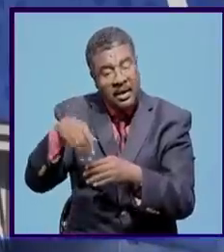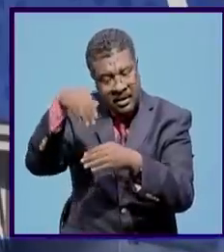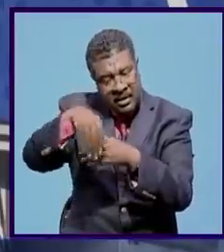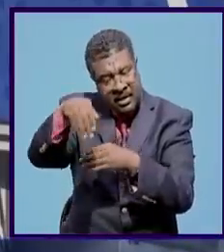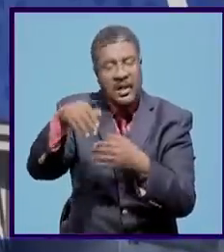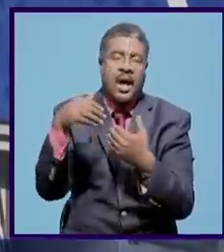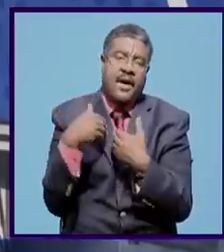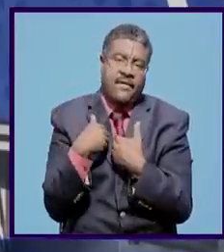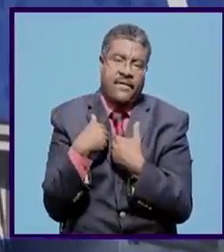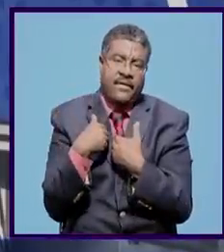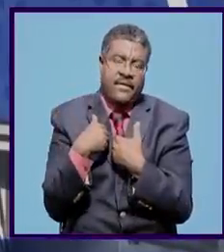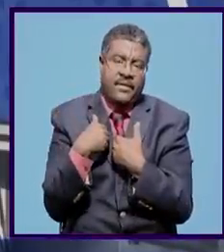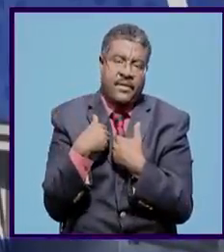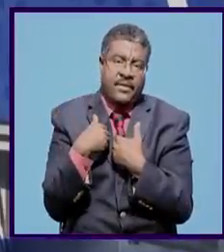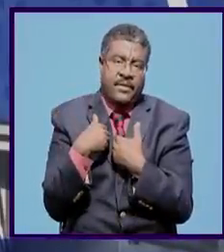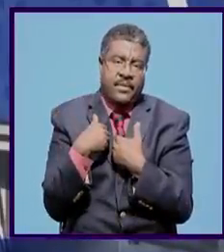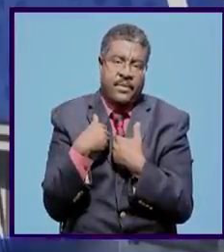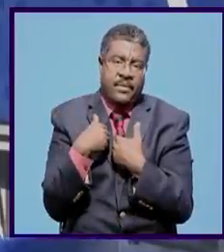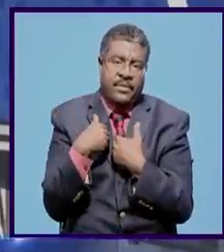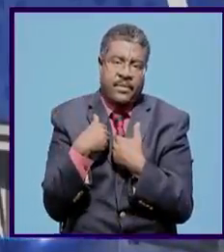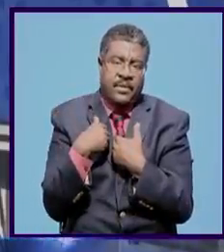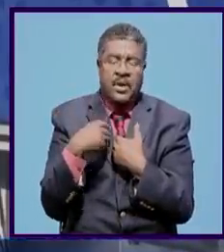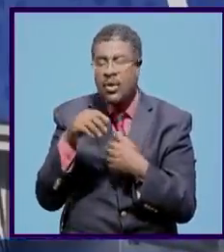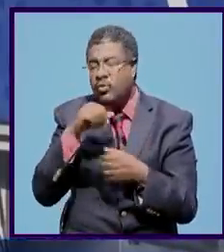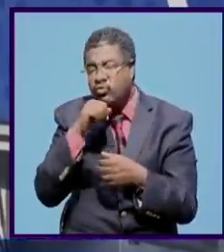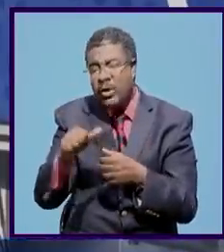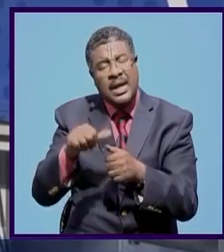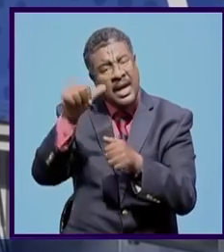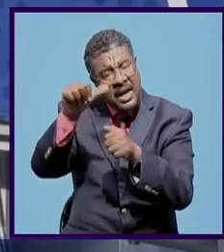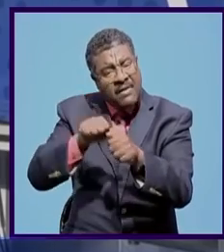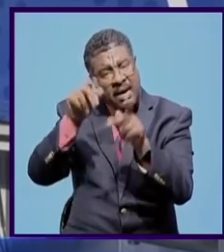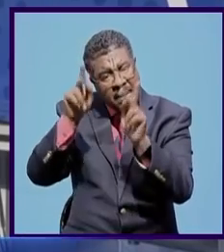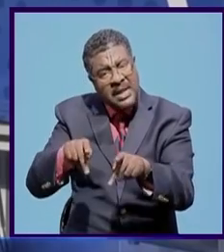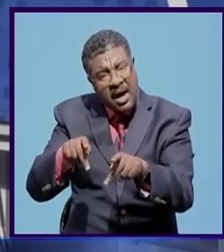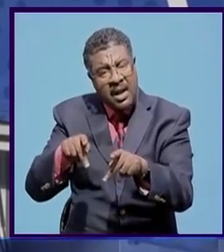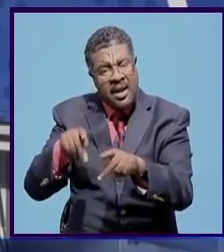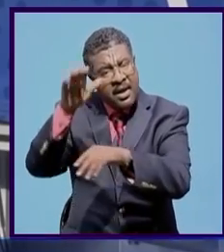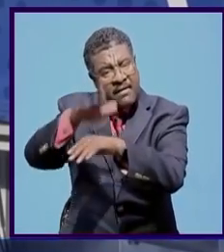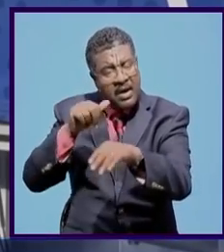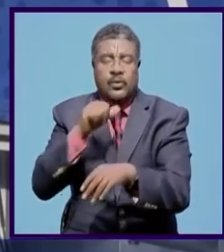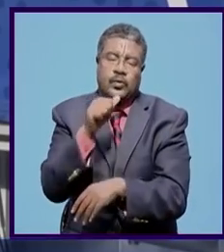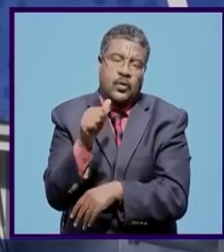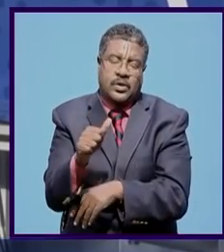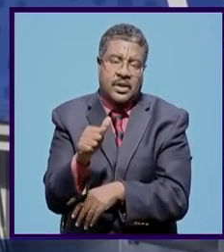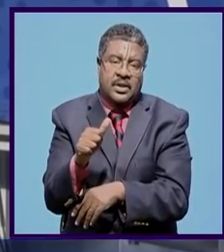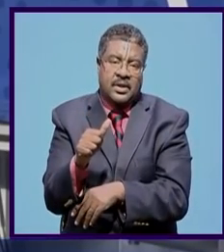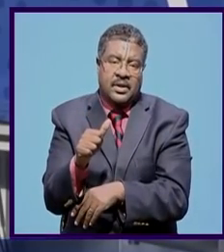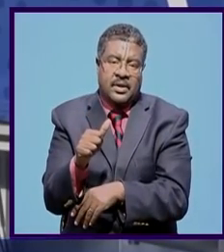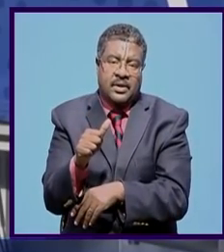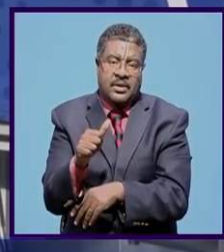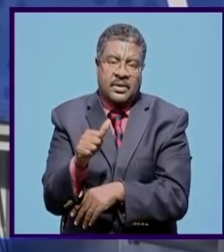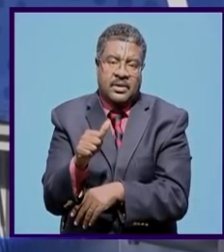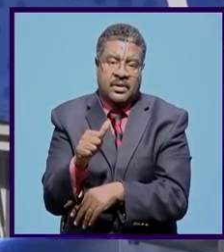COVID restrictions, it's not everyone who was invited. So